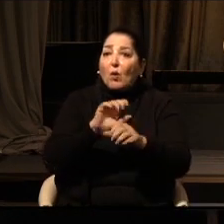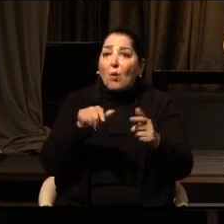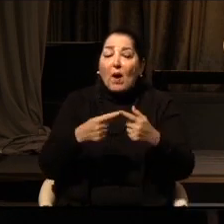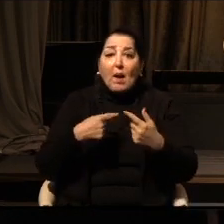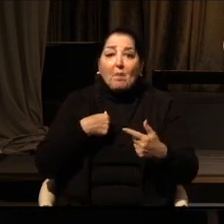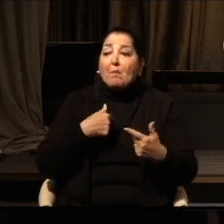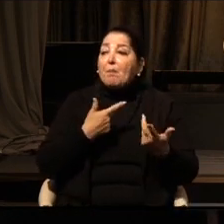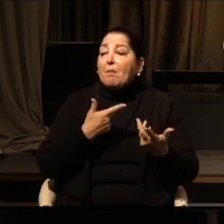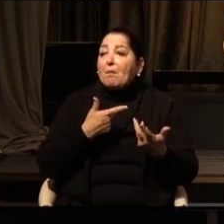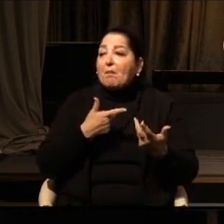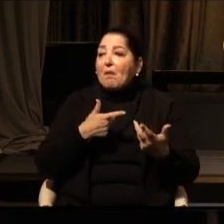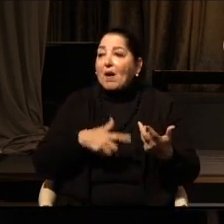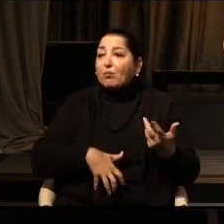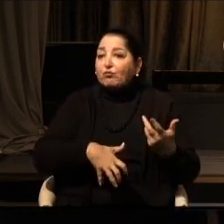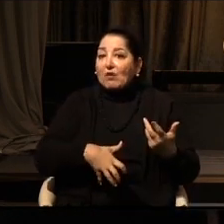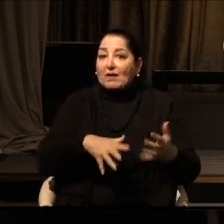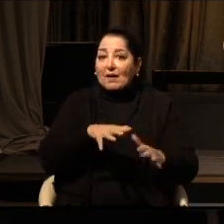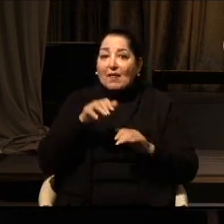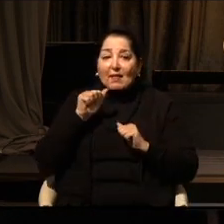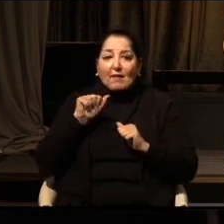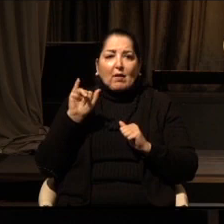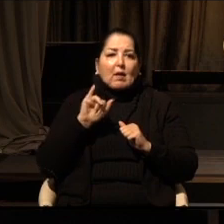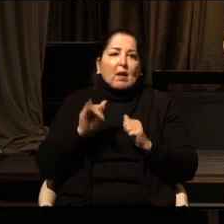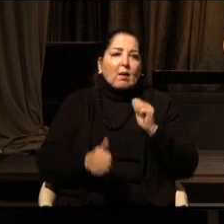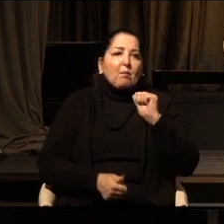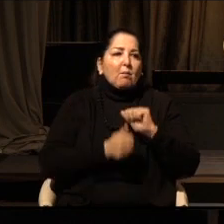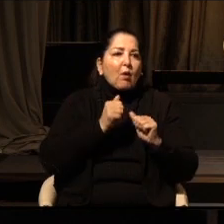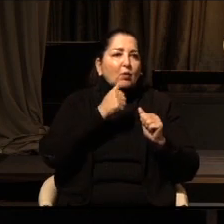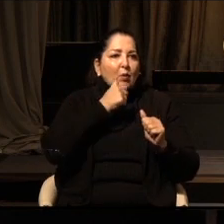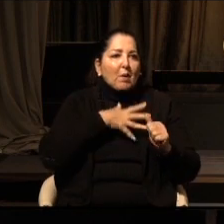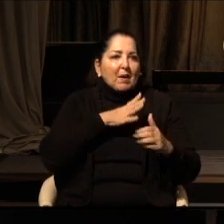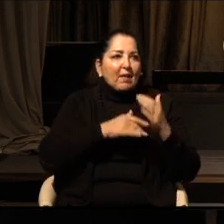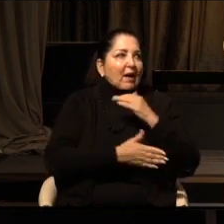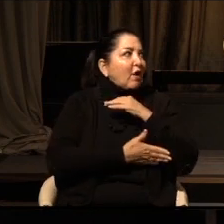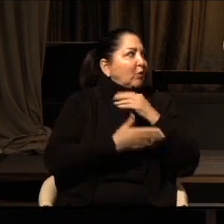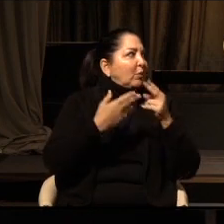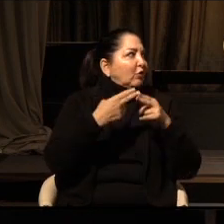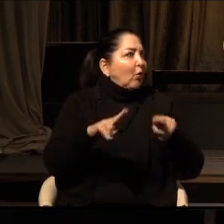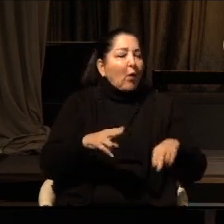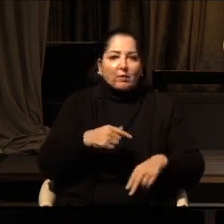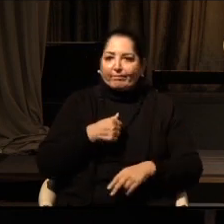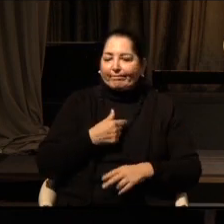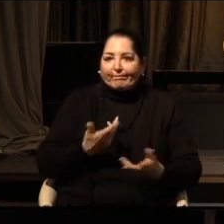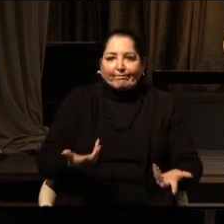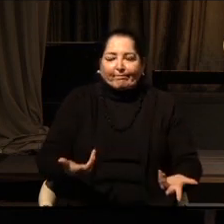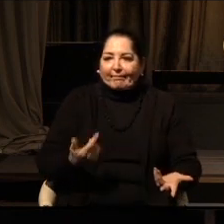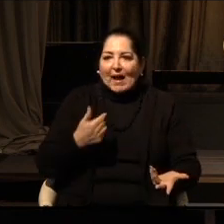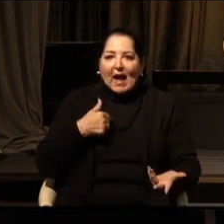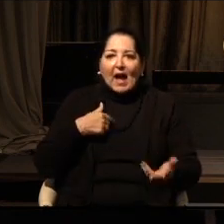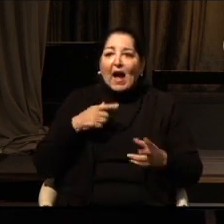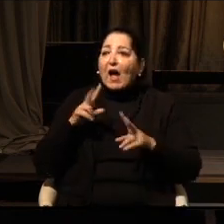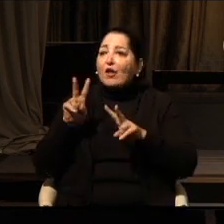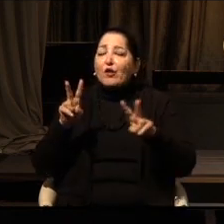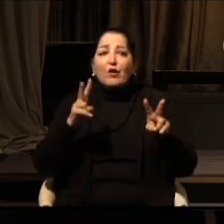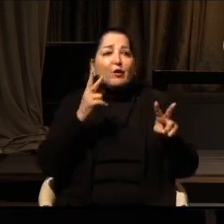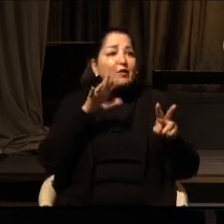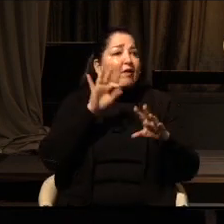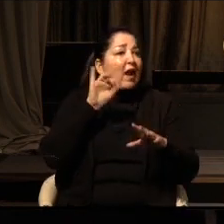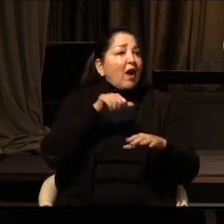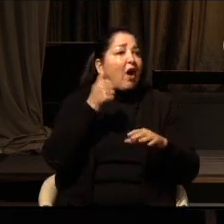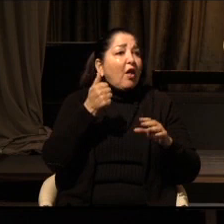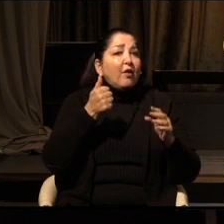My maternity leave, like most in this country, was so short. I looked to the field to find other models, but there aren't really